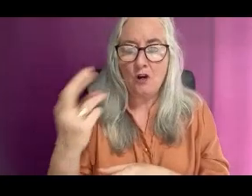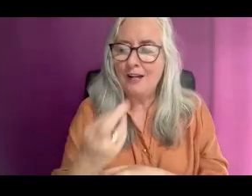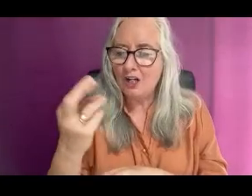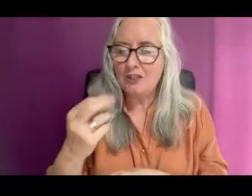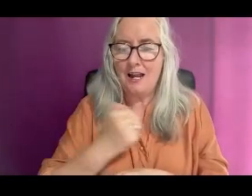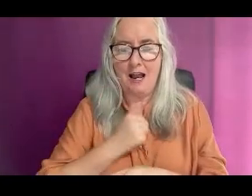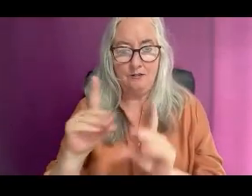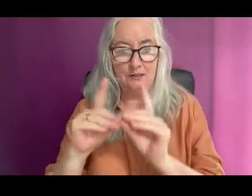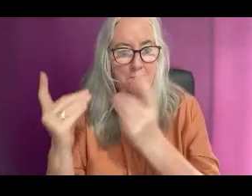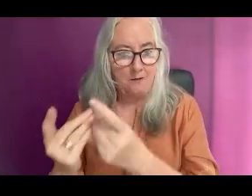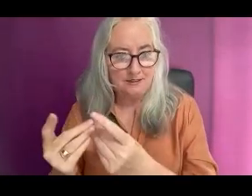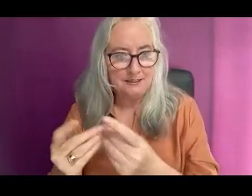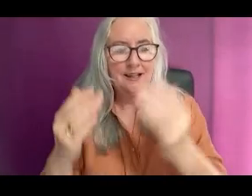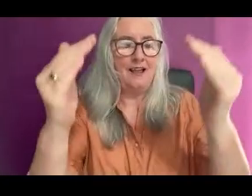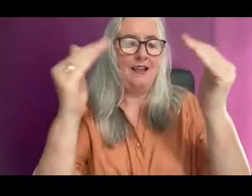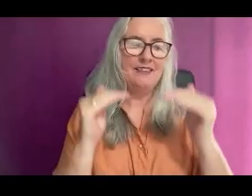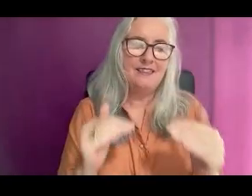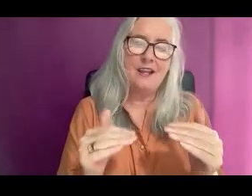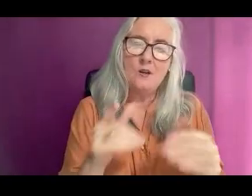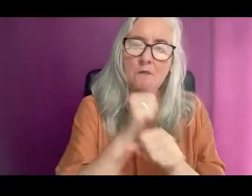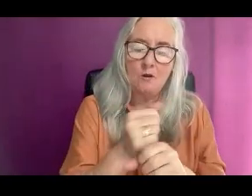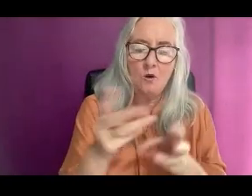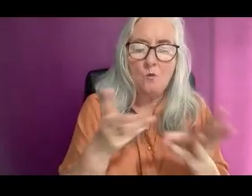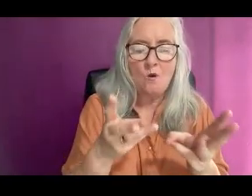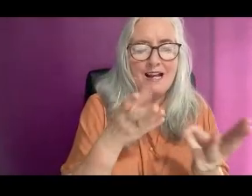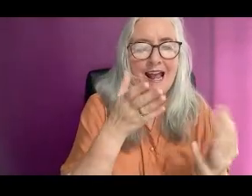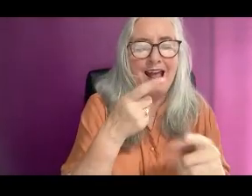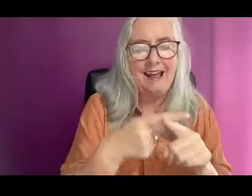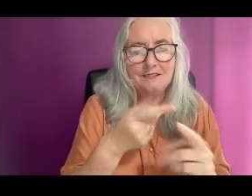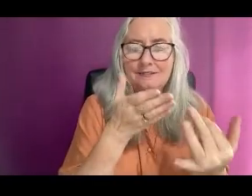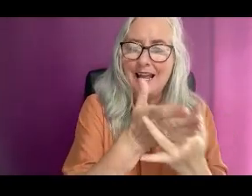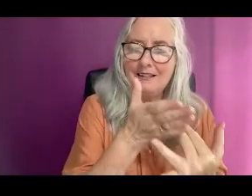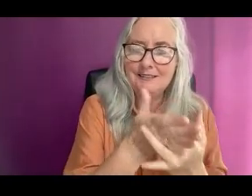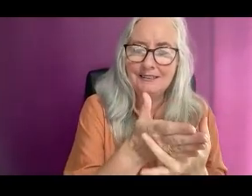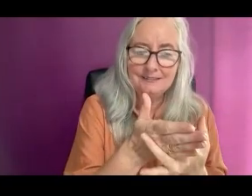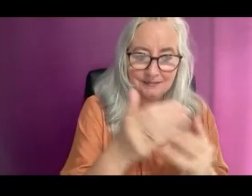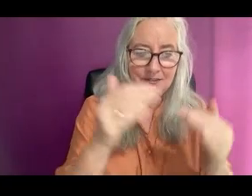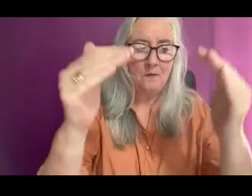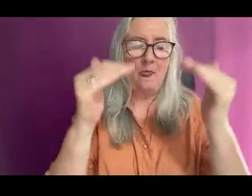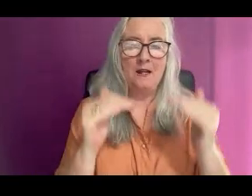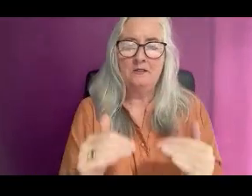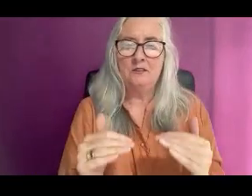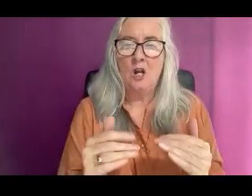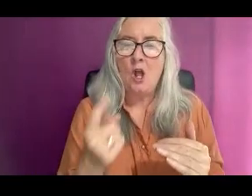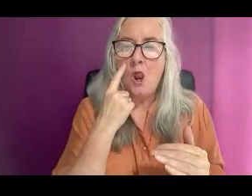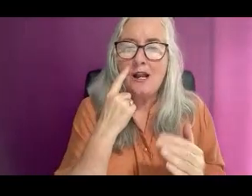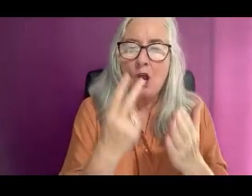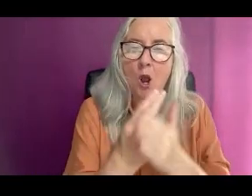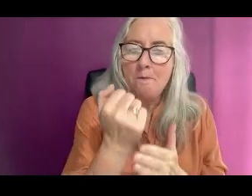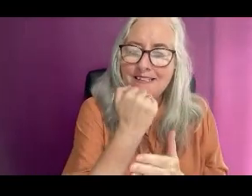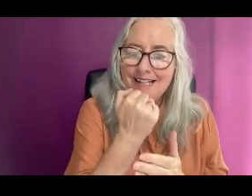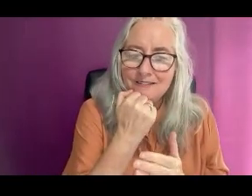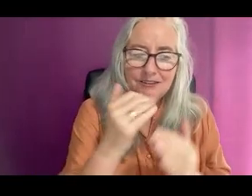do, and then dive into work and access, and then looking at kind of the updates themselves,